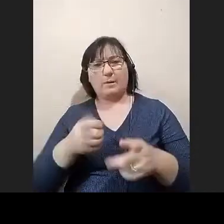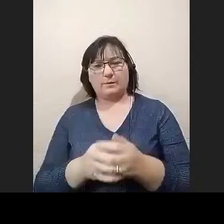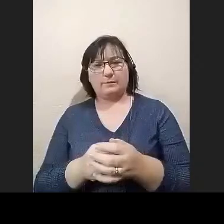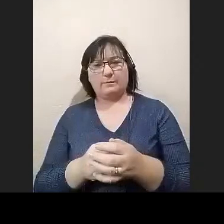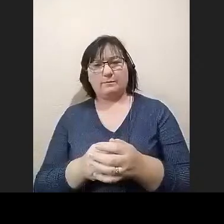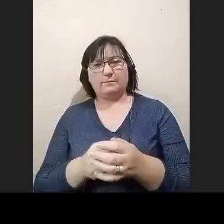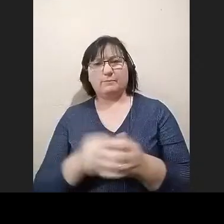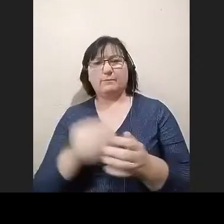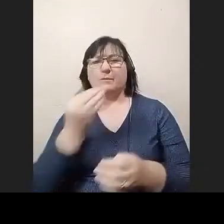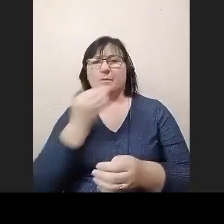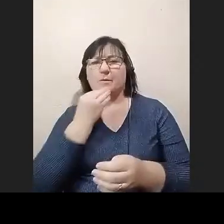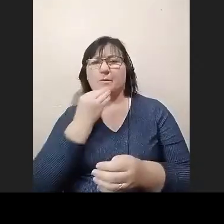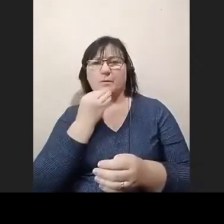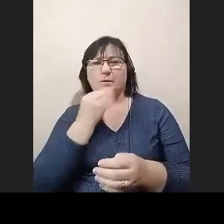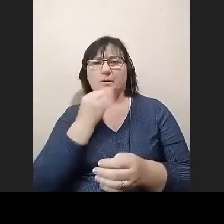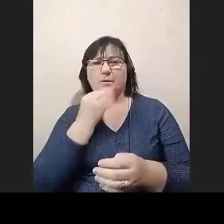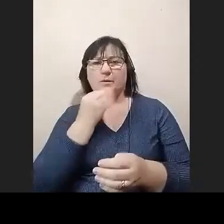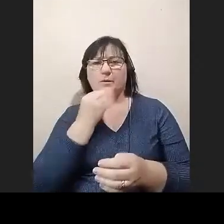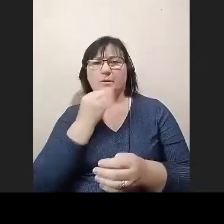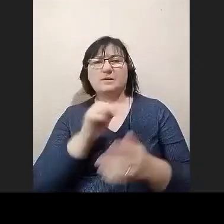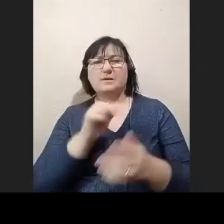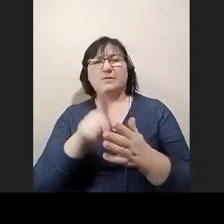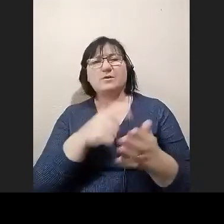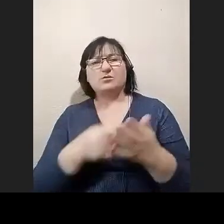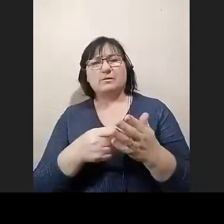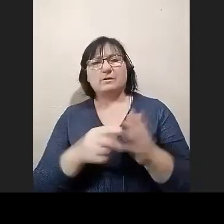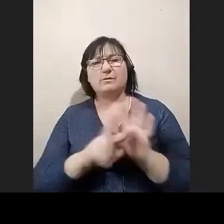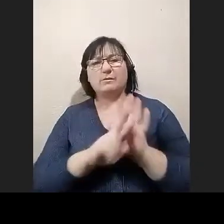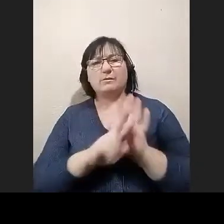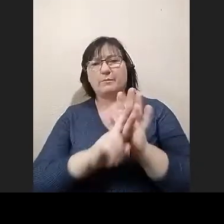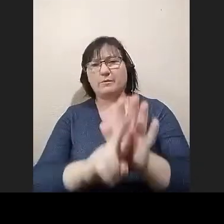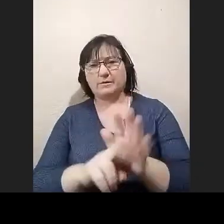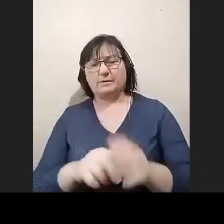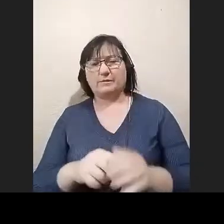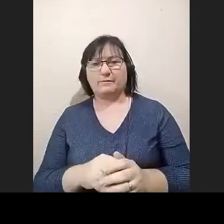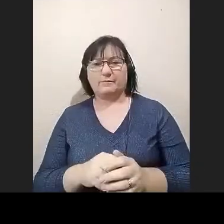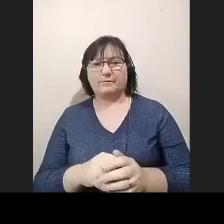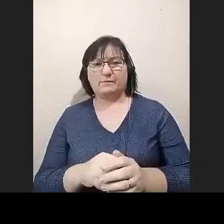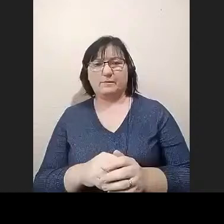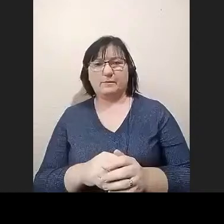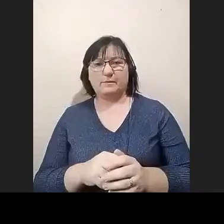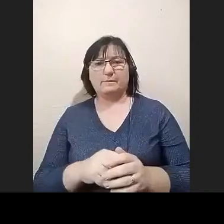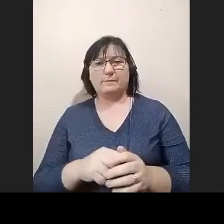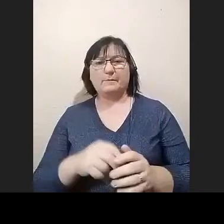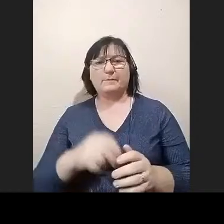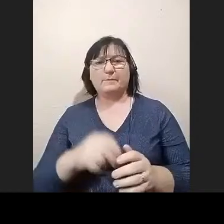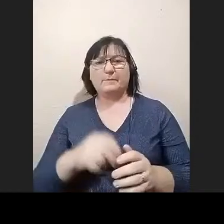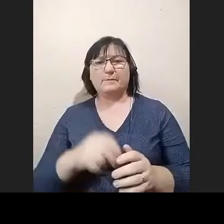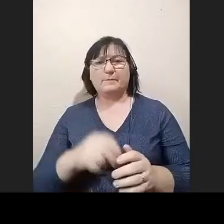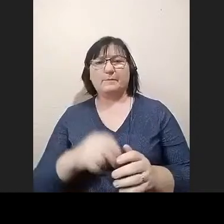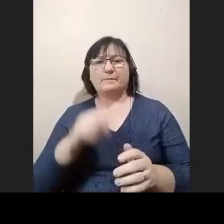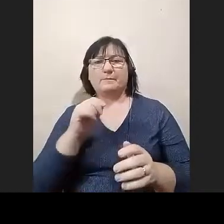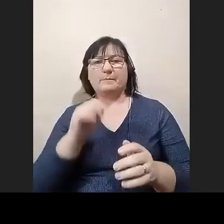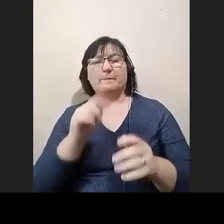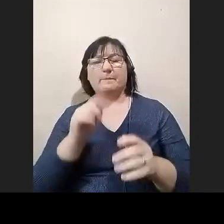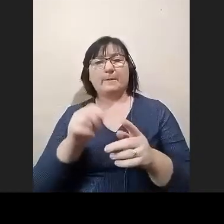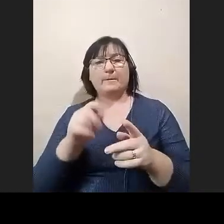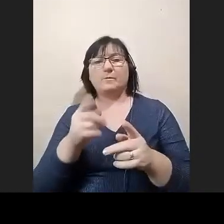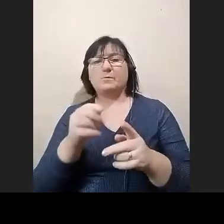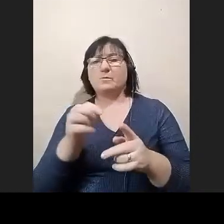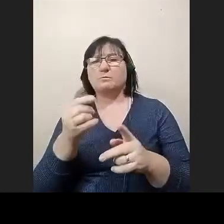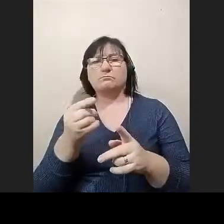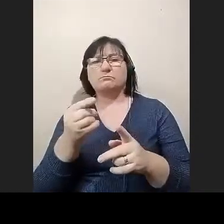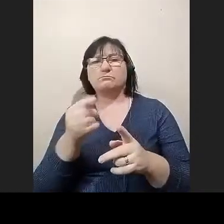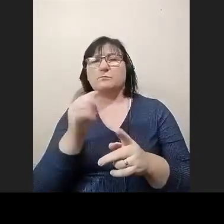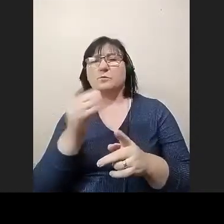representative? Who is precluded from being a registered representative? How does one appoint a registered